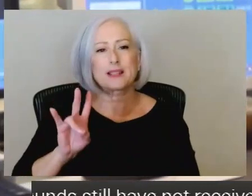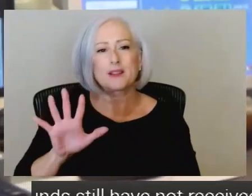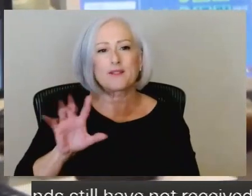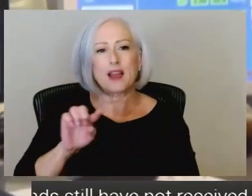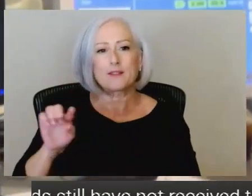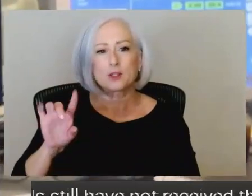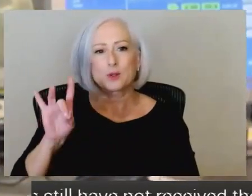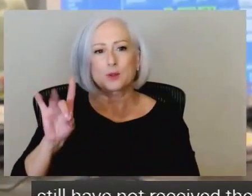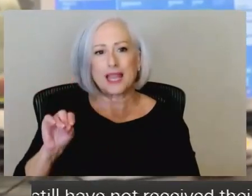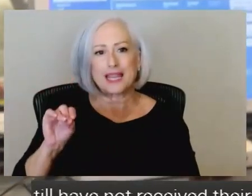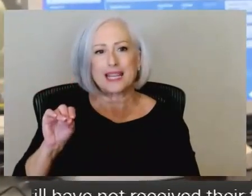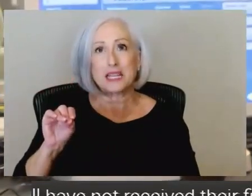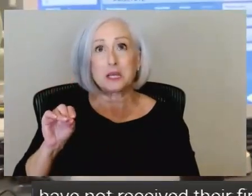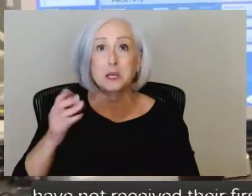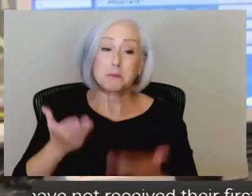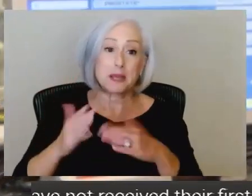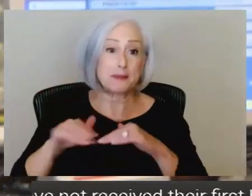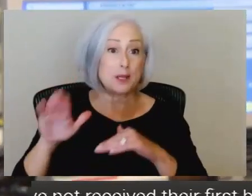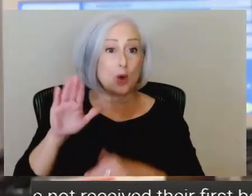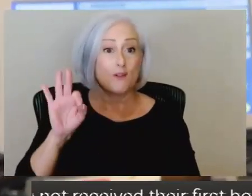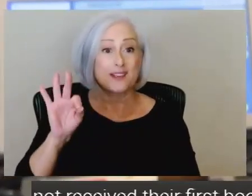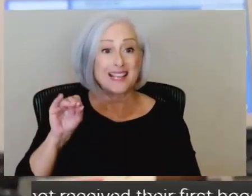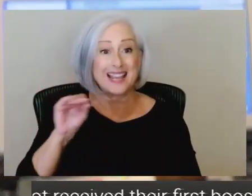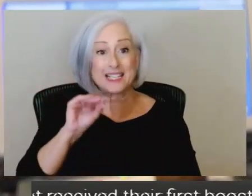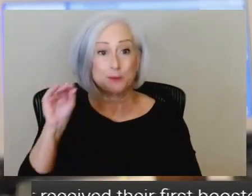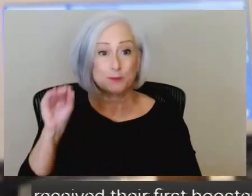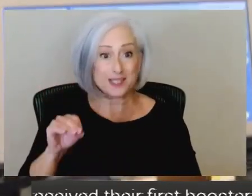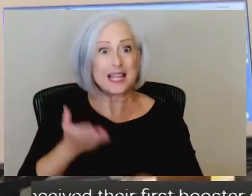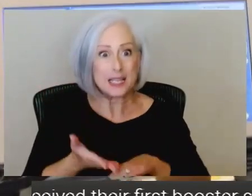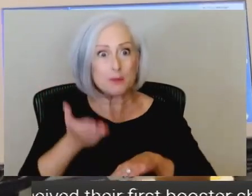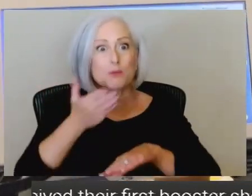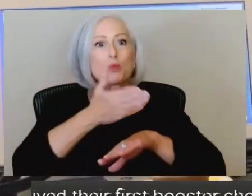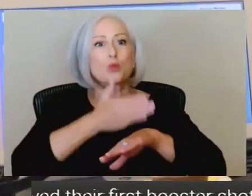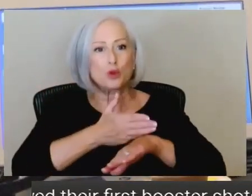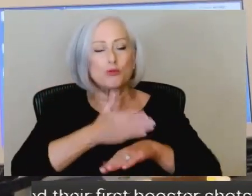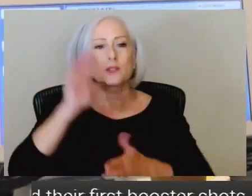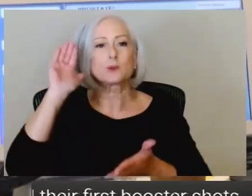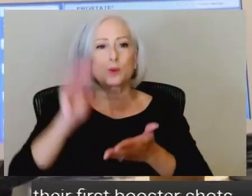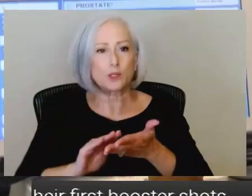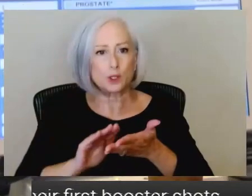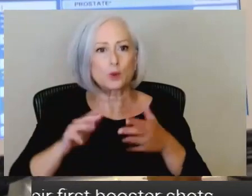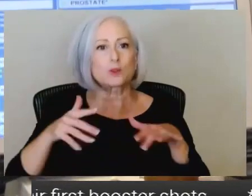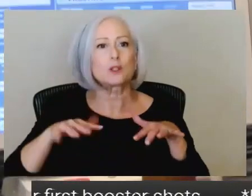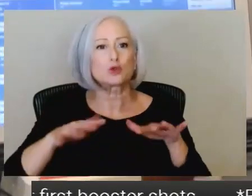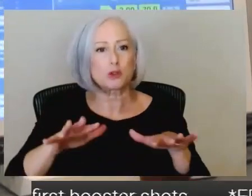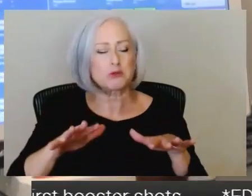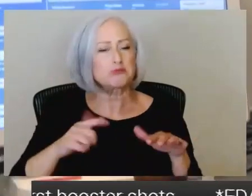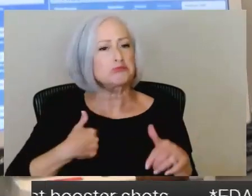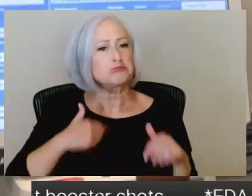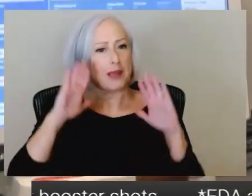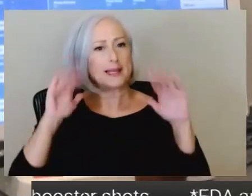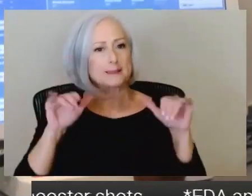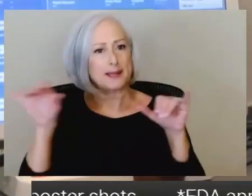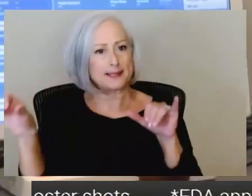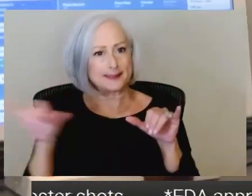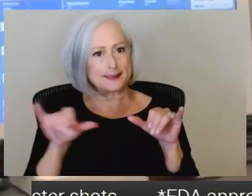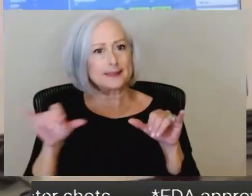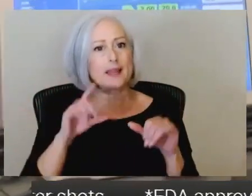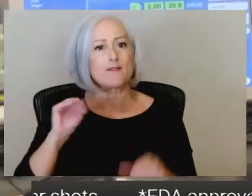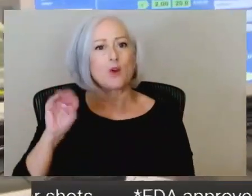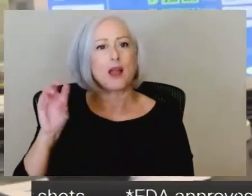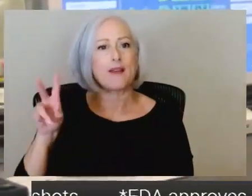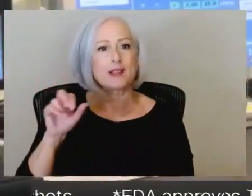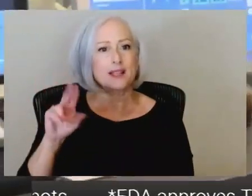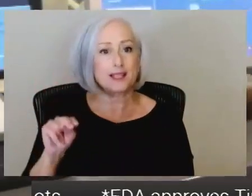over 90% improvement in their tremor. And so I expect a very similar situation for her. Evelyn's the